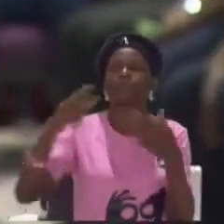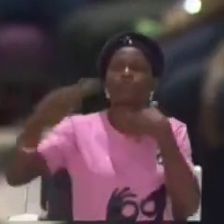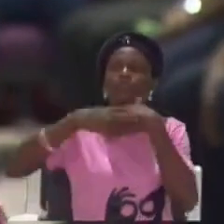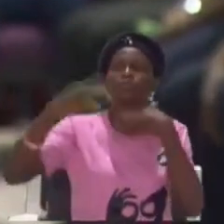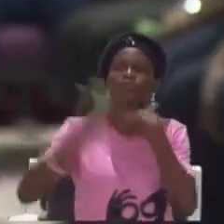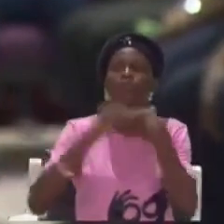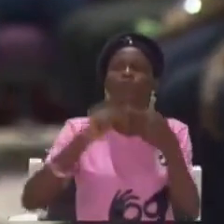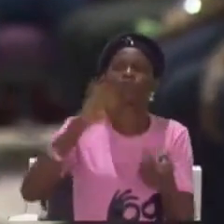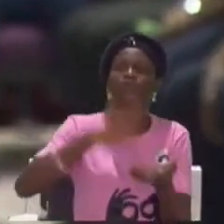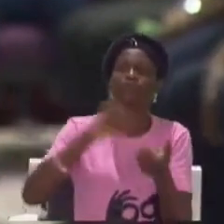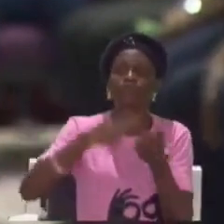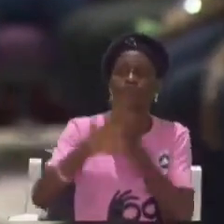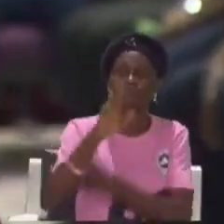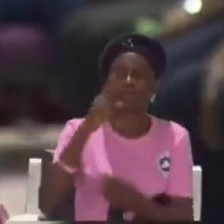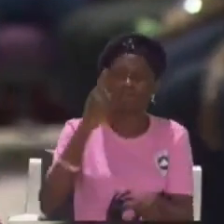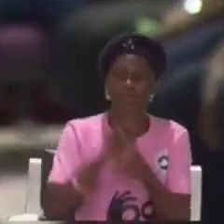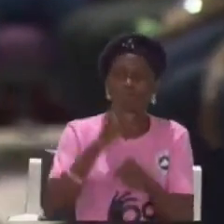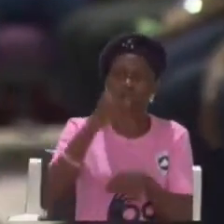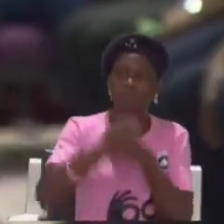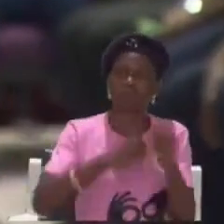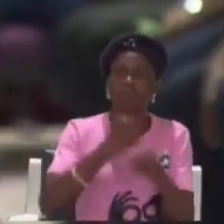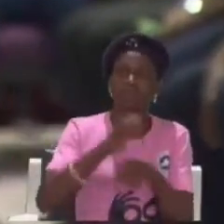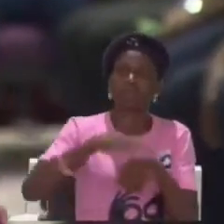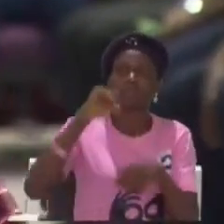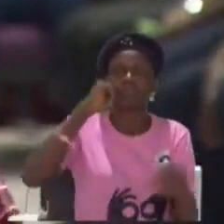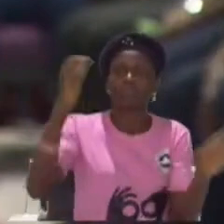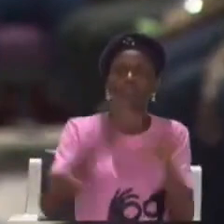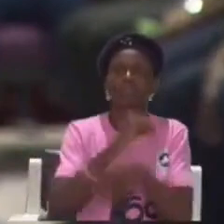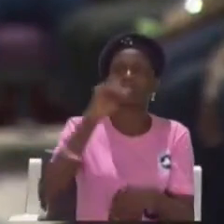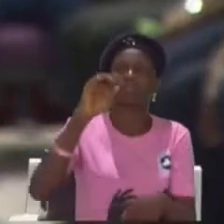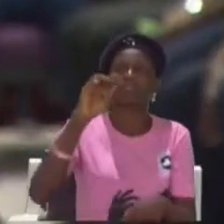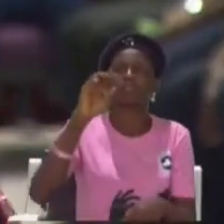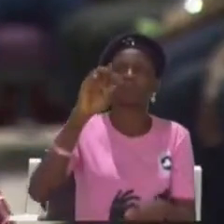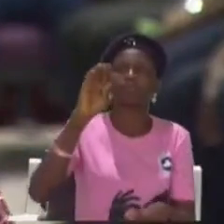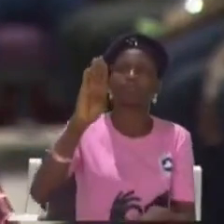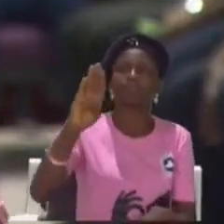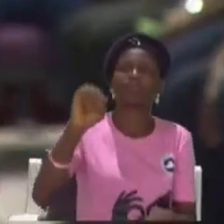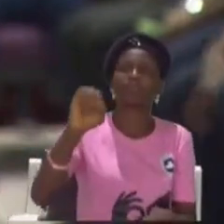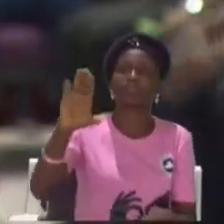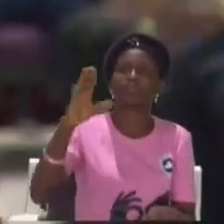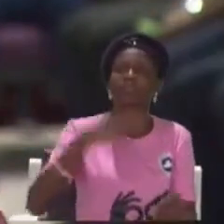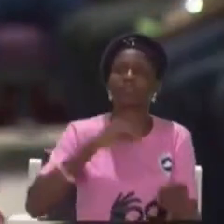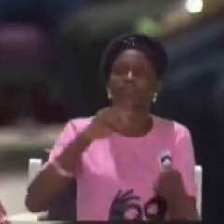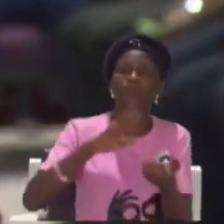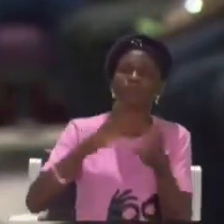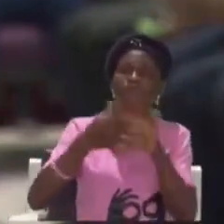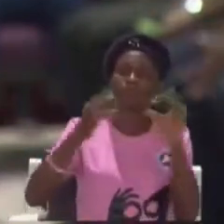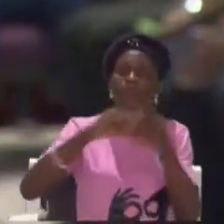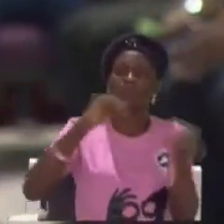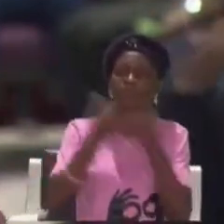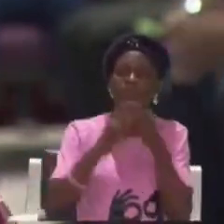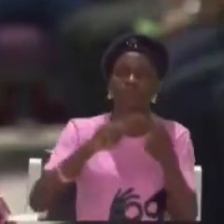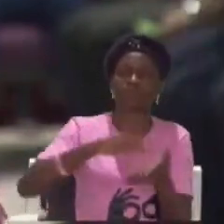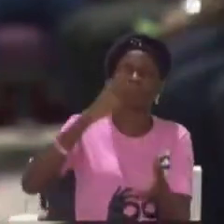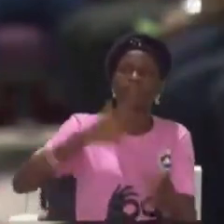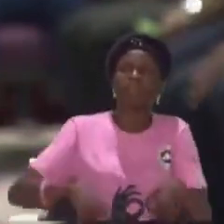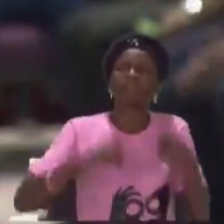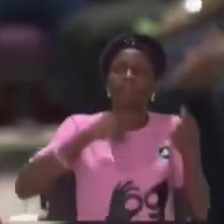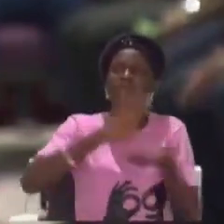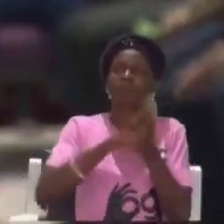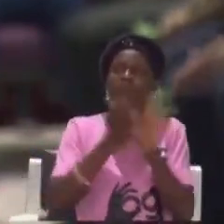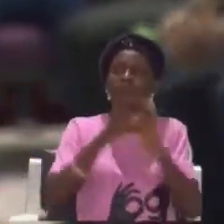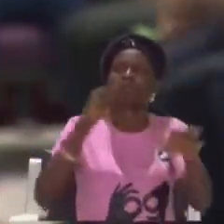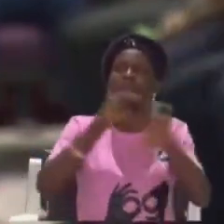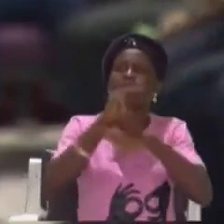because just a year after I got my BSc, my story has been changed to glory. My life has become a message